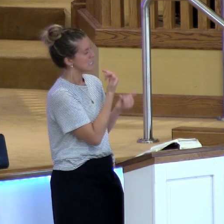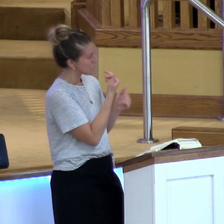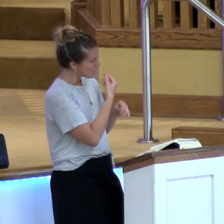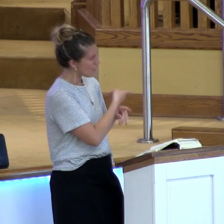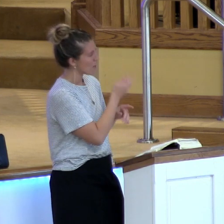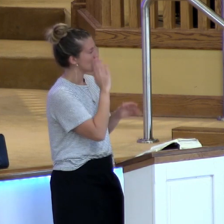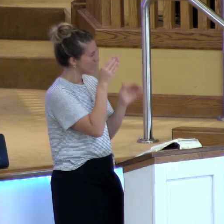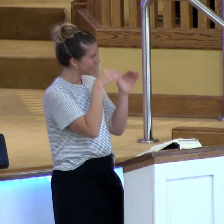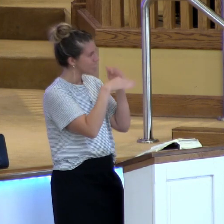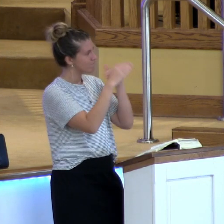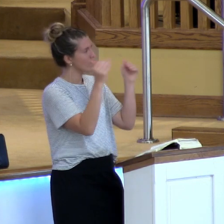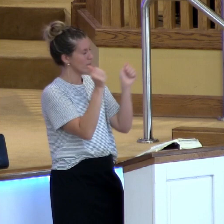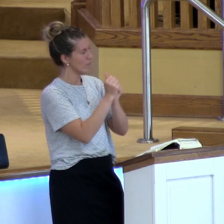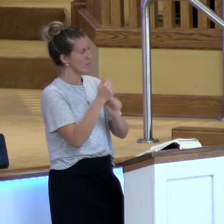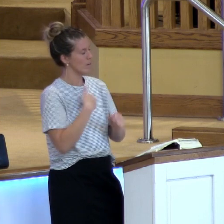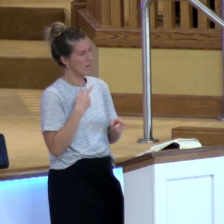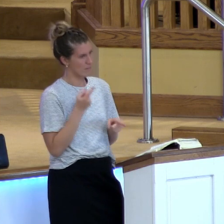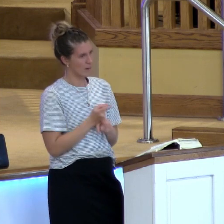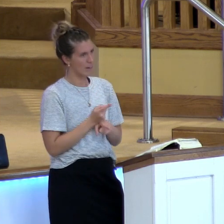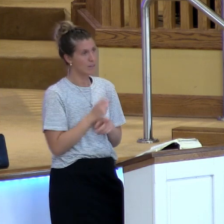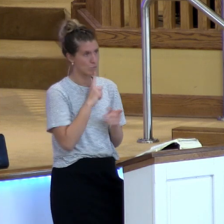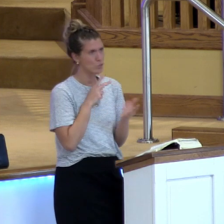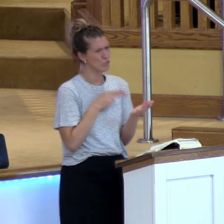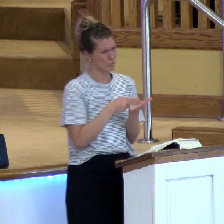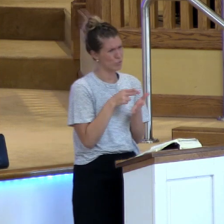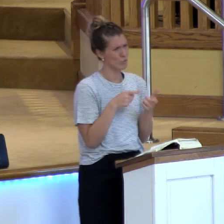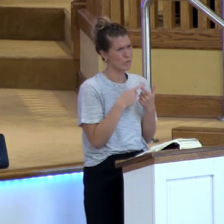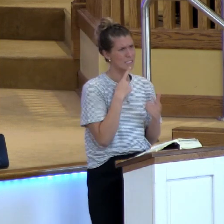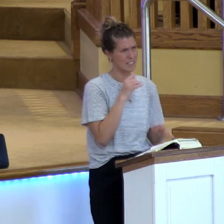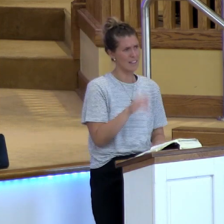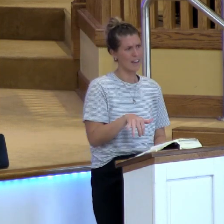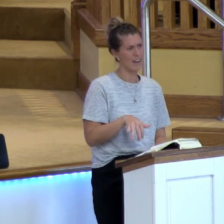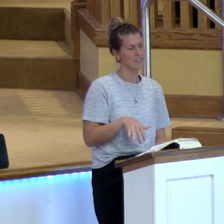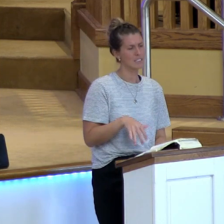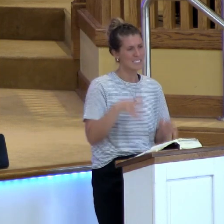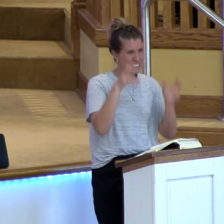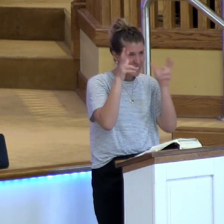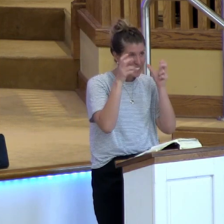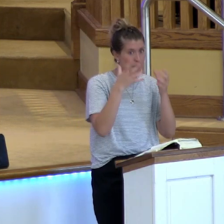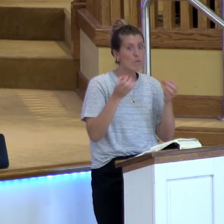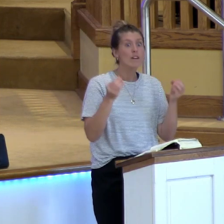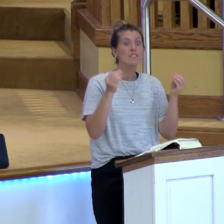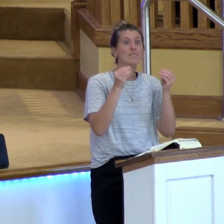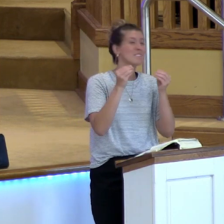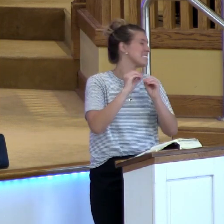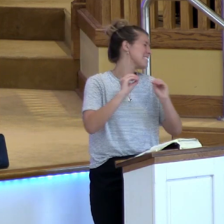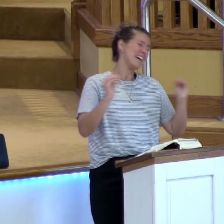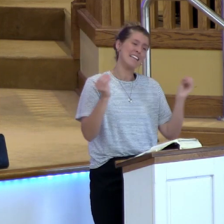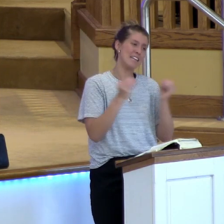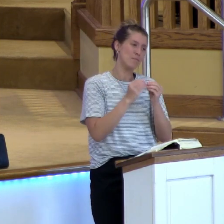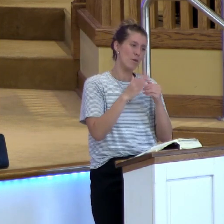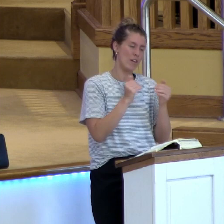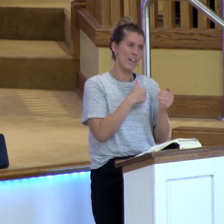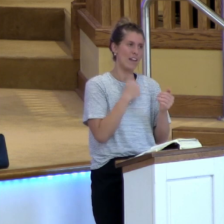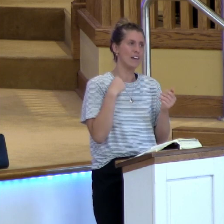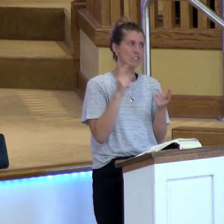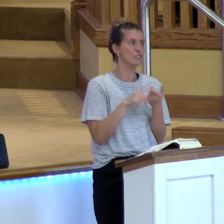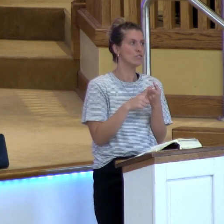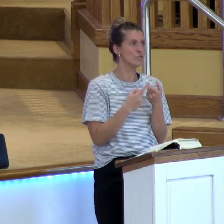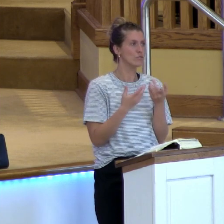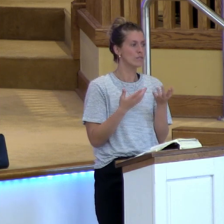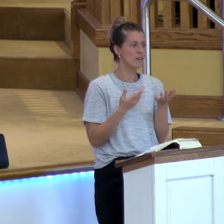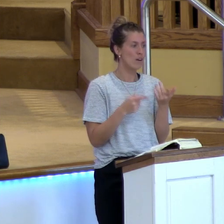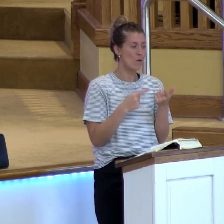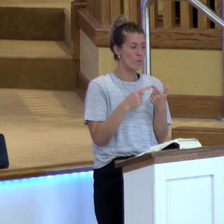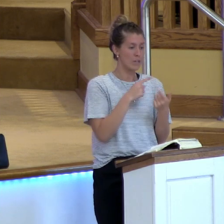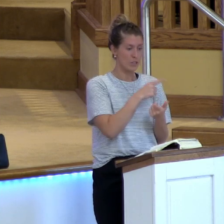me in paradise. He was being truthful when he said that. And Satan wants nothing more for you and me to copy that statement. But the fact of the matter is